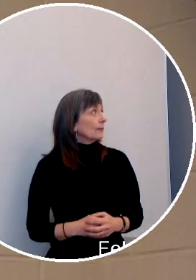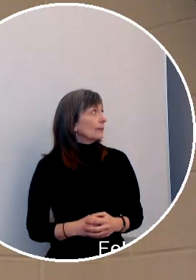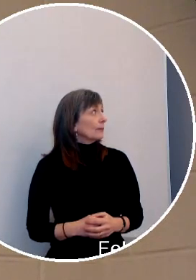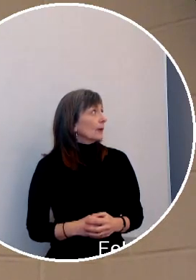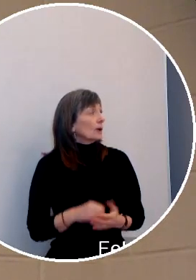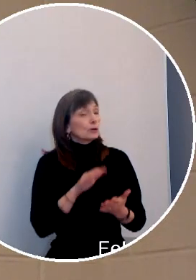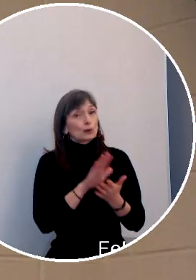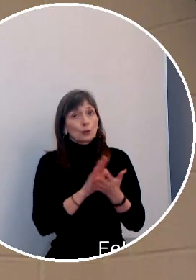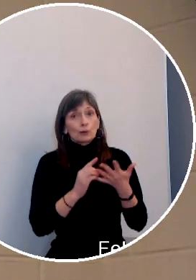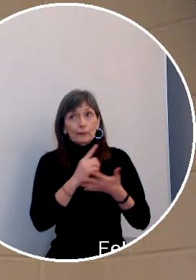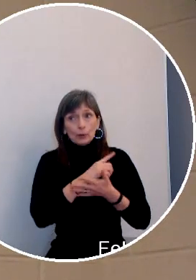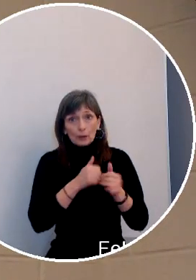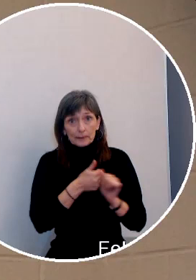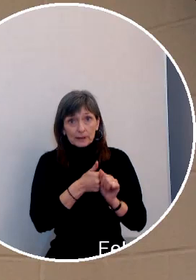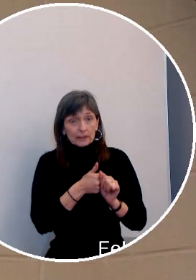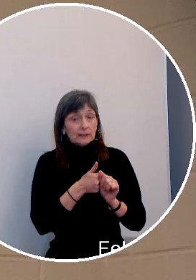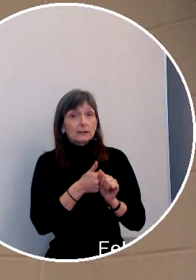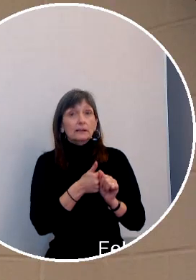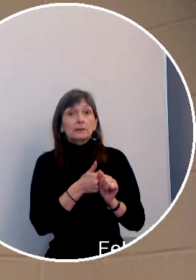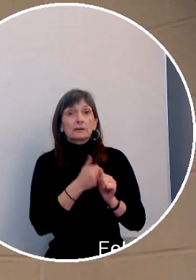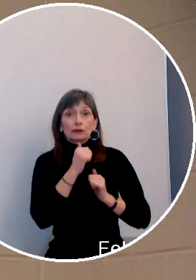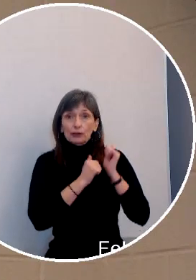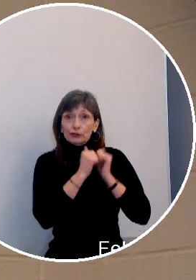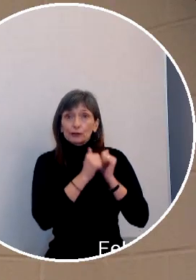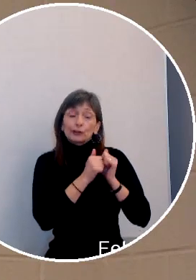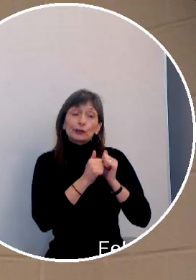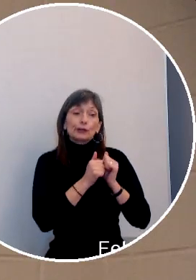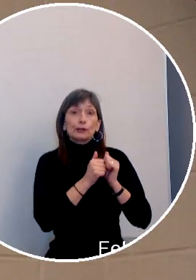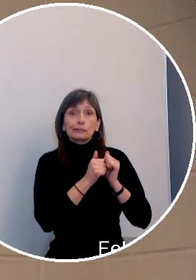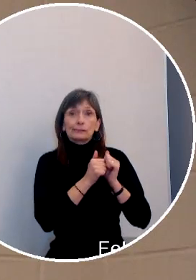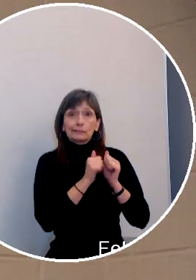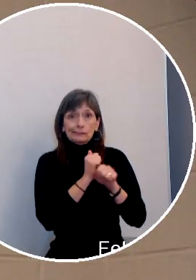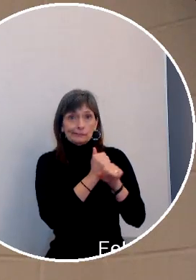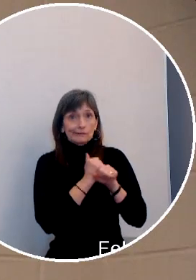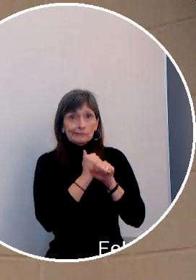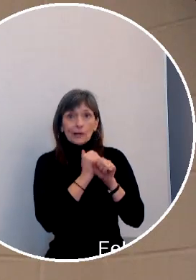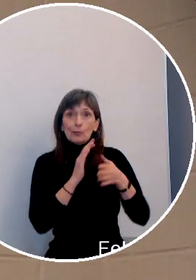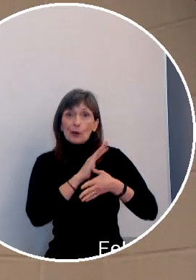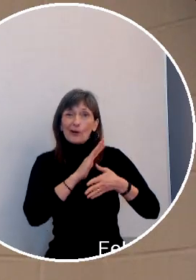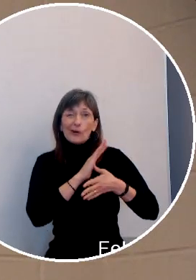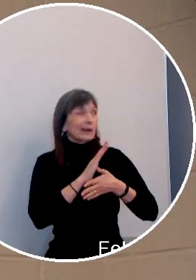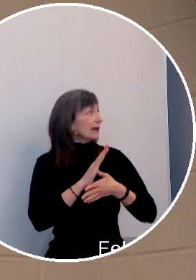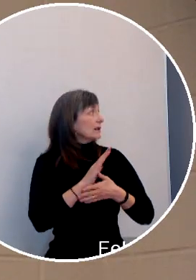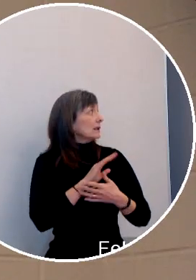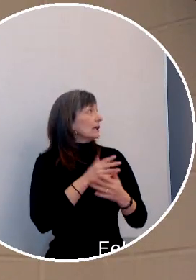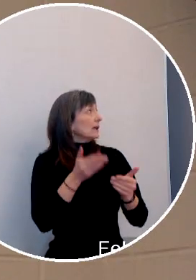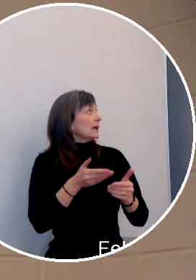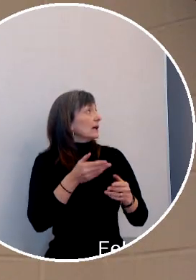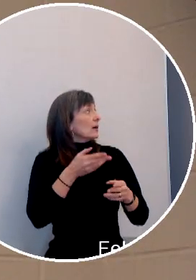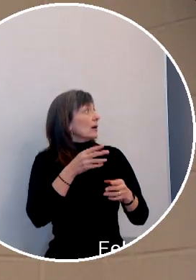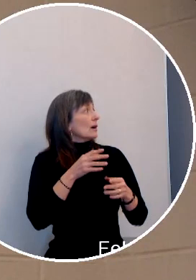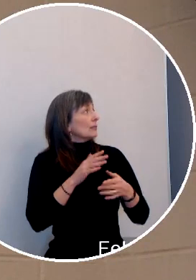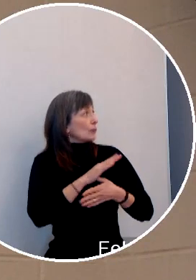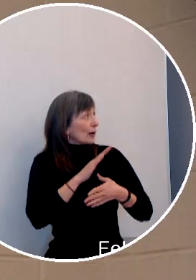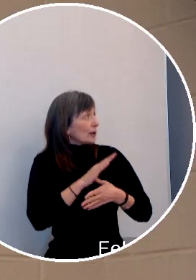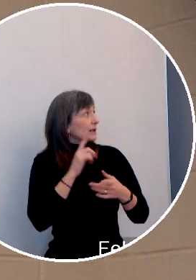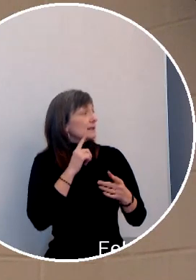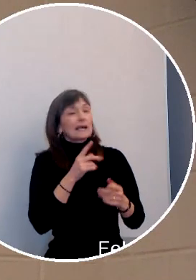staff: school review update, infrastructure priorities, something we call Kids in the Know, a program we're going to tell you